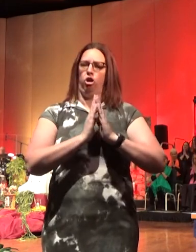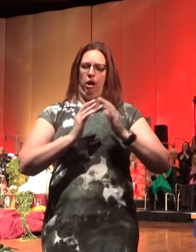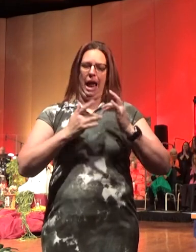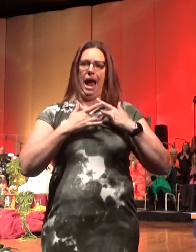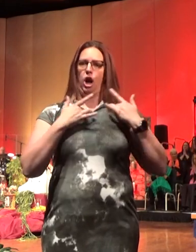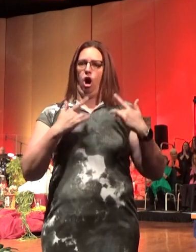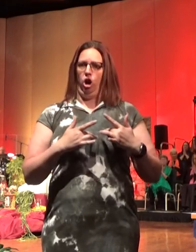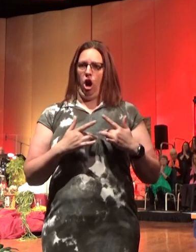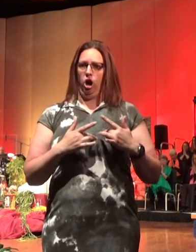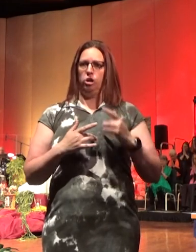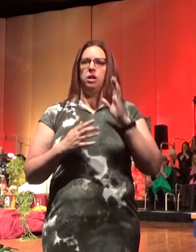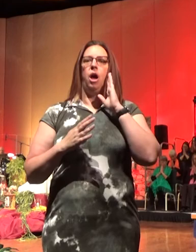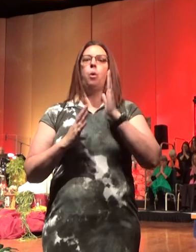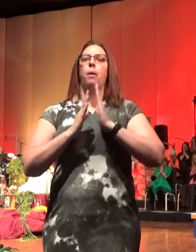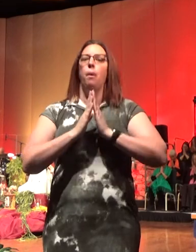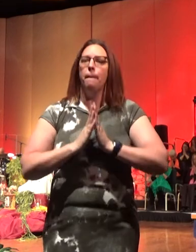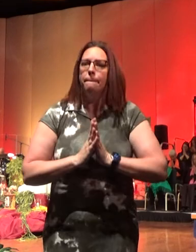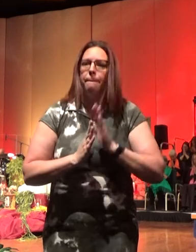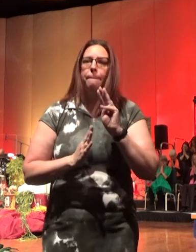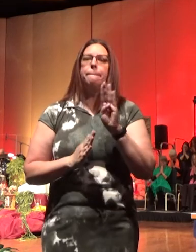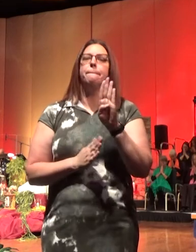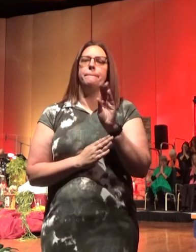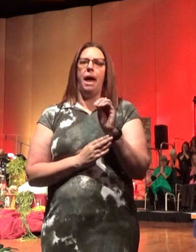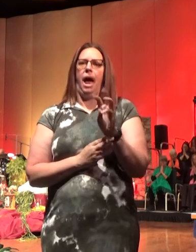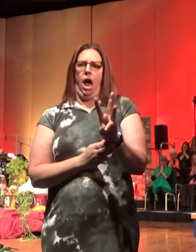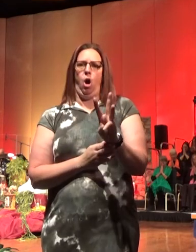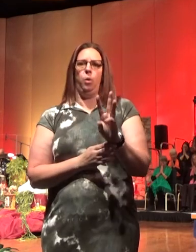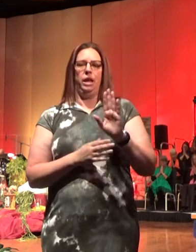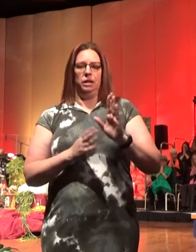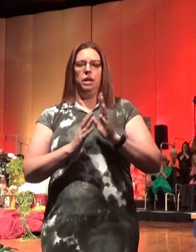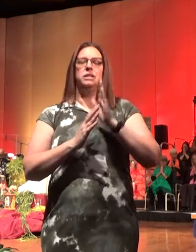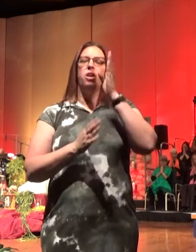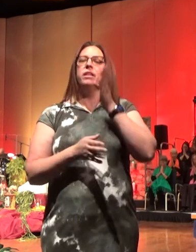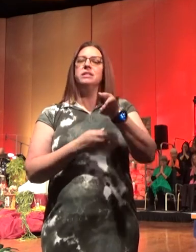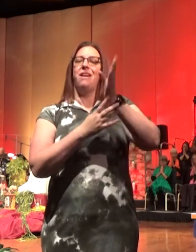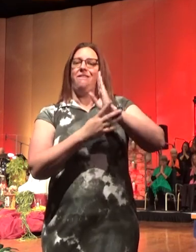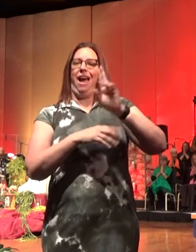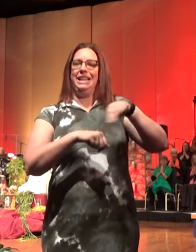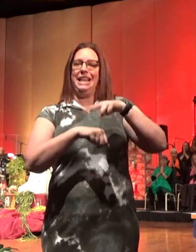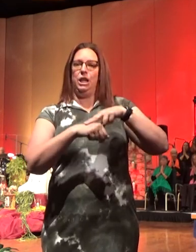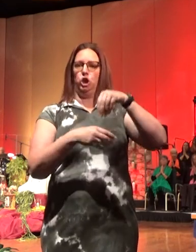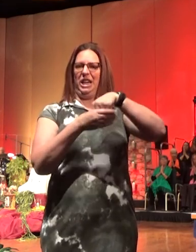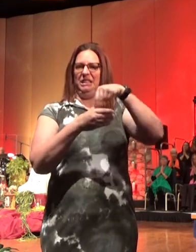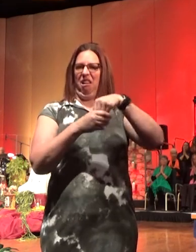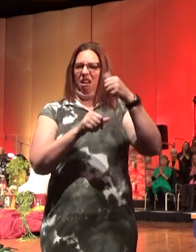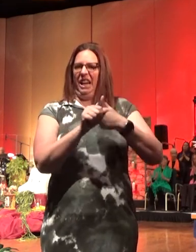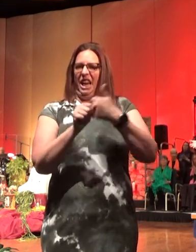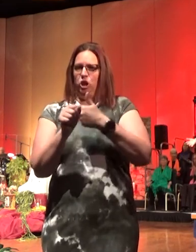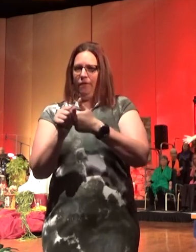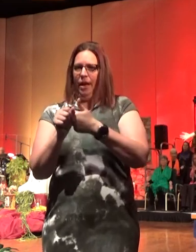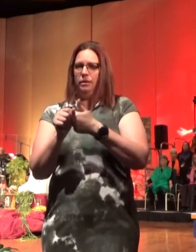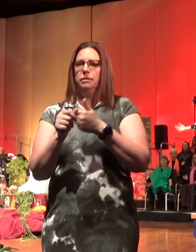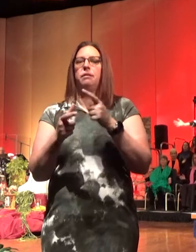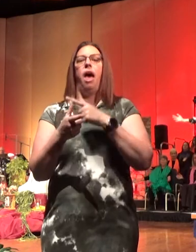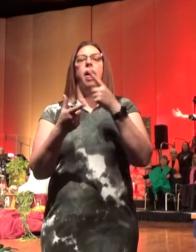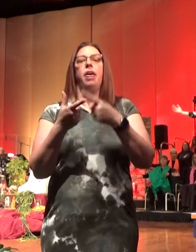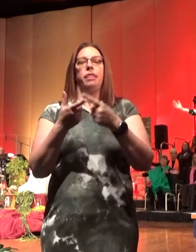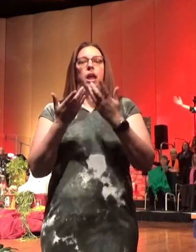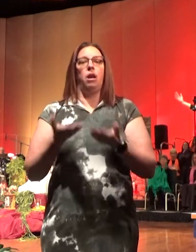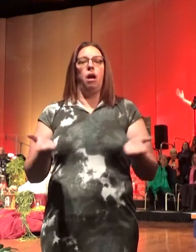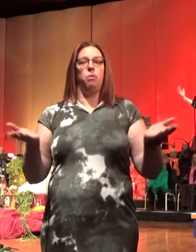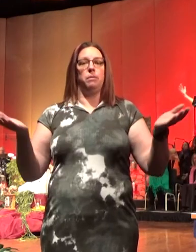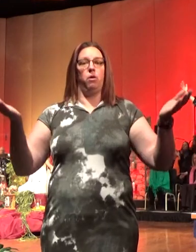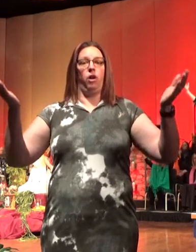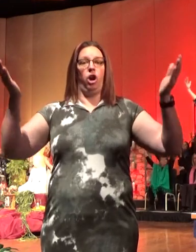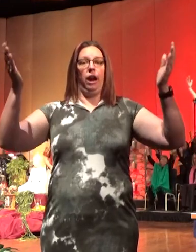will bow to the divine nature within each one of us. And then moving our hands up and around as